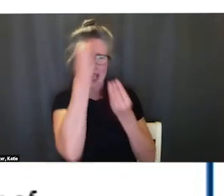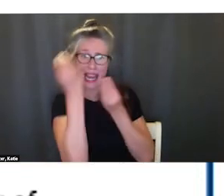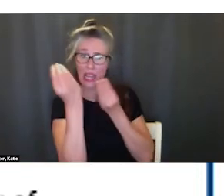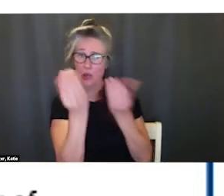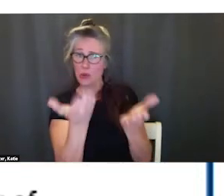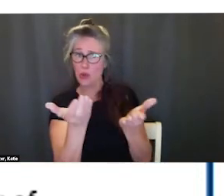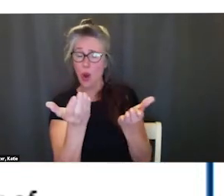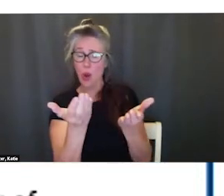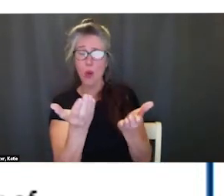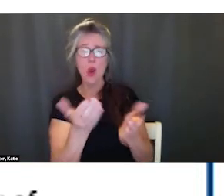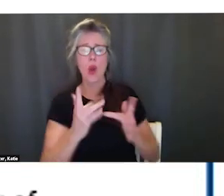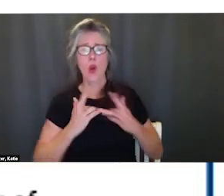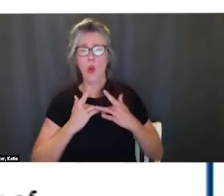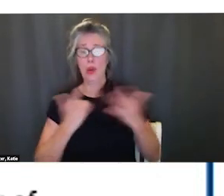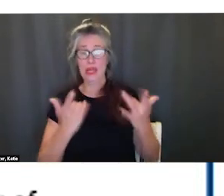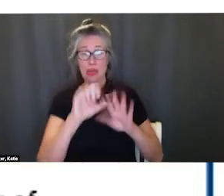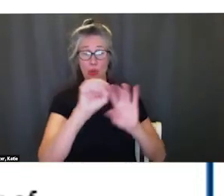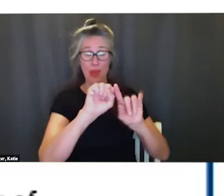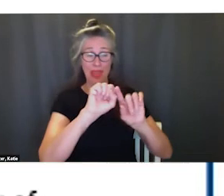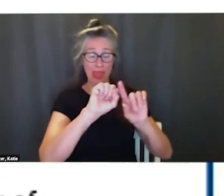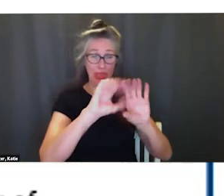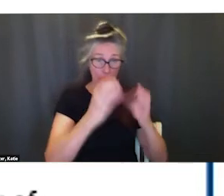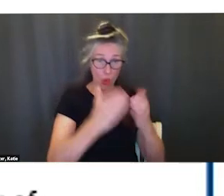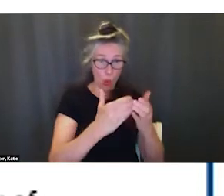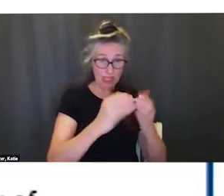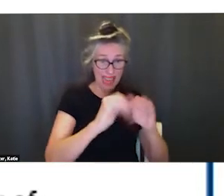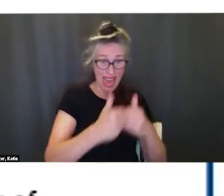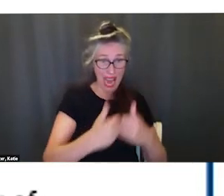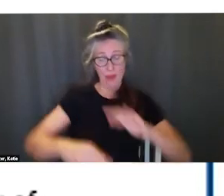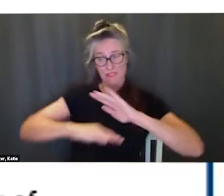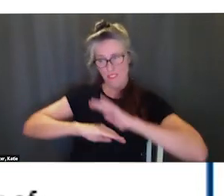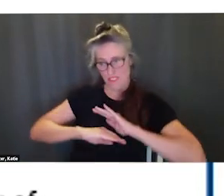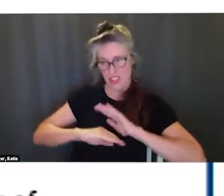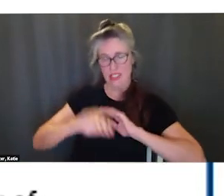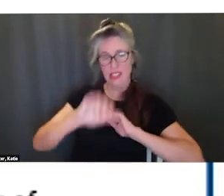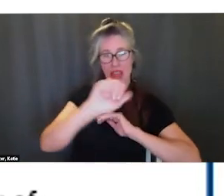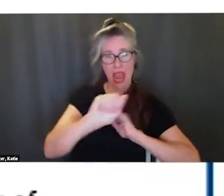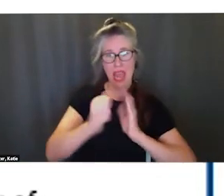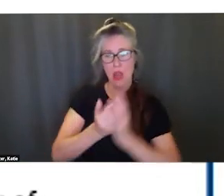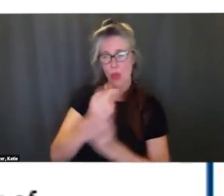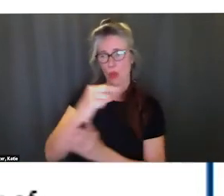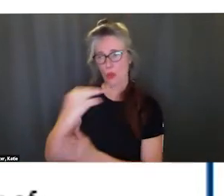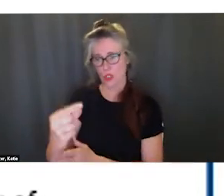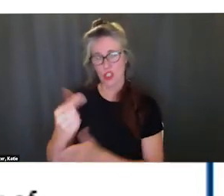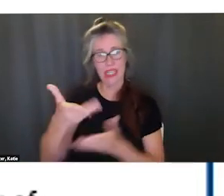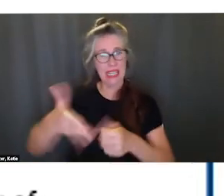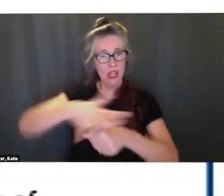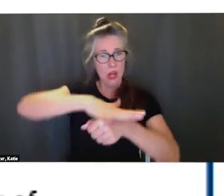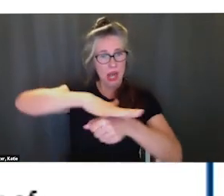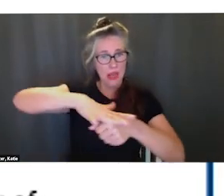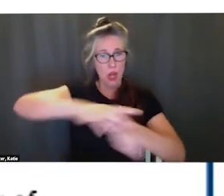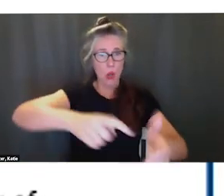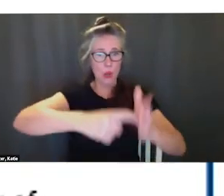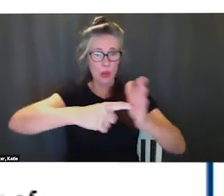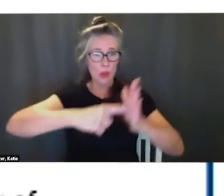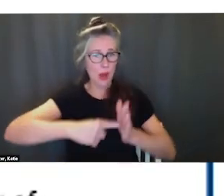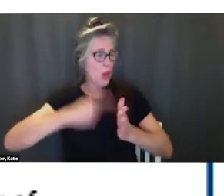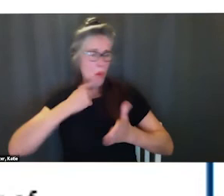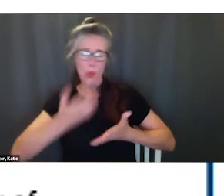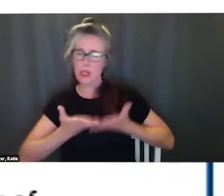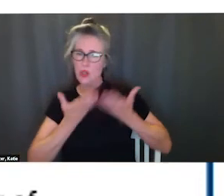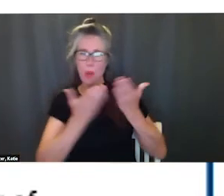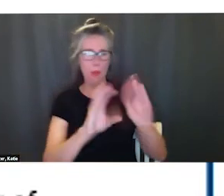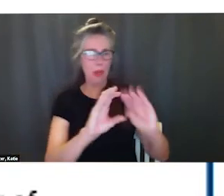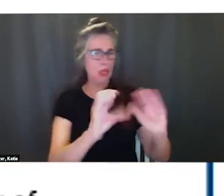the status of the course in terms of how it fulfills A through G in our local context. We do not bring you courses that do